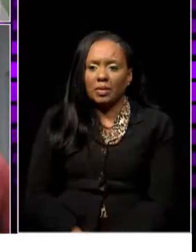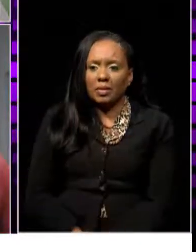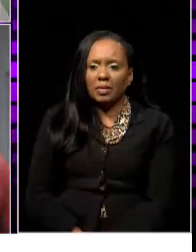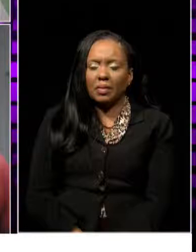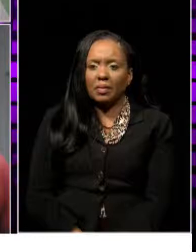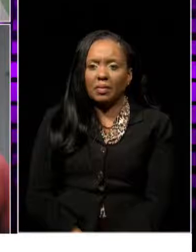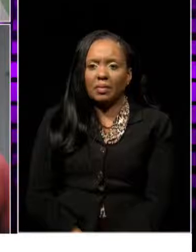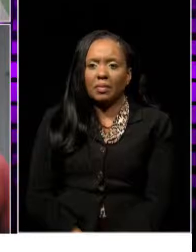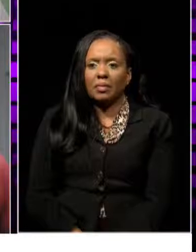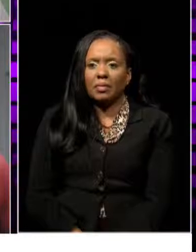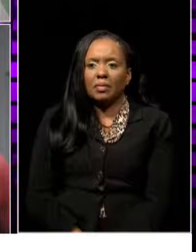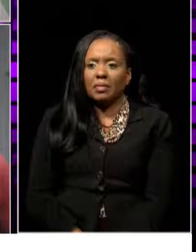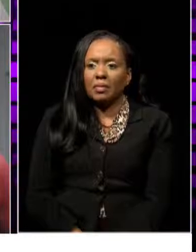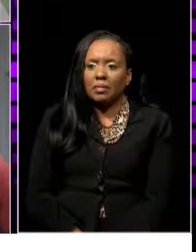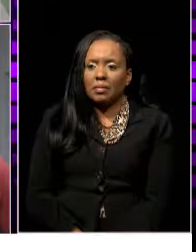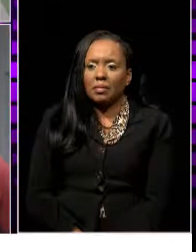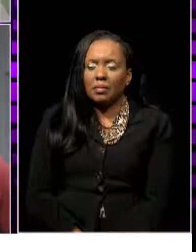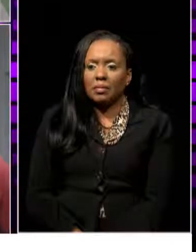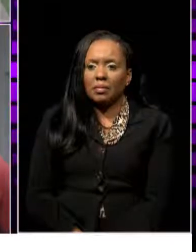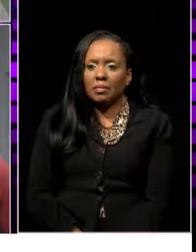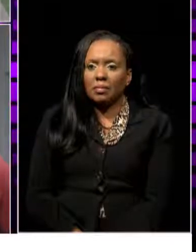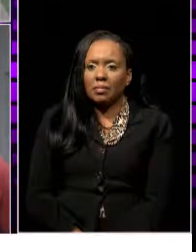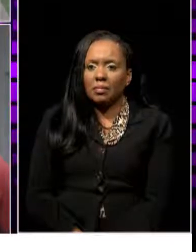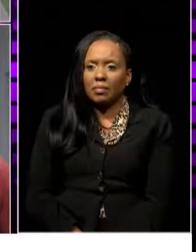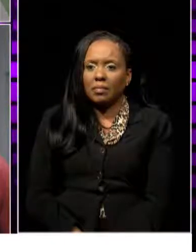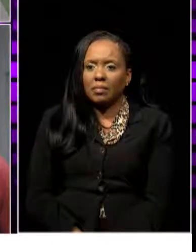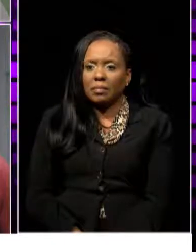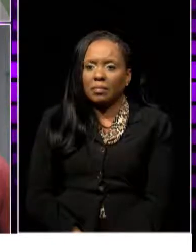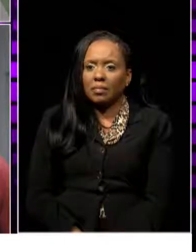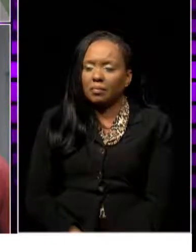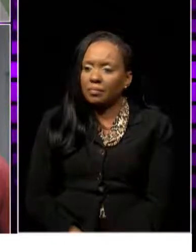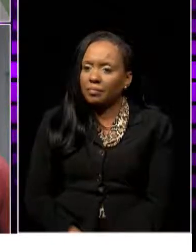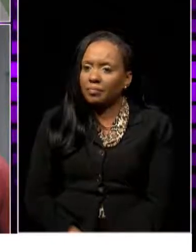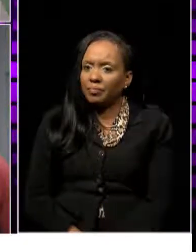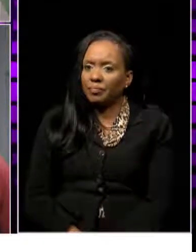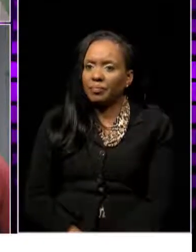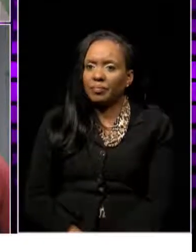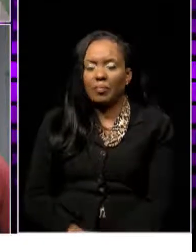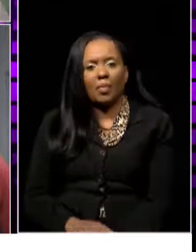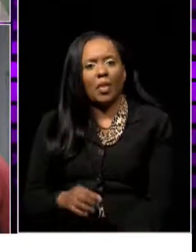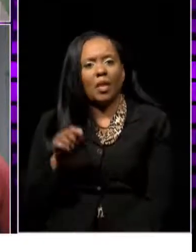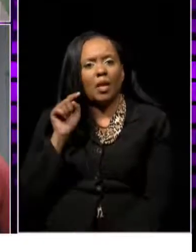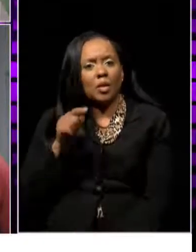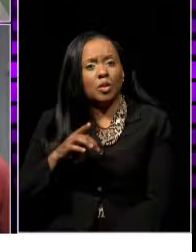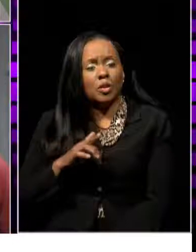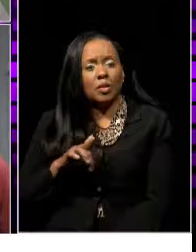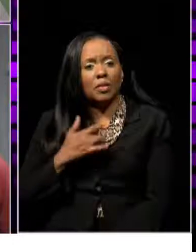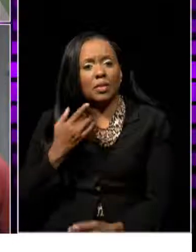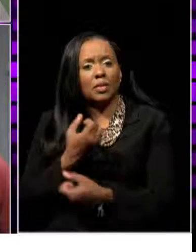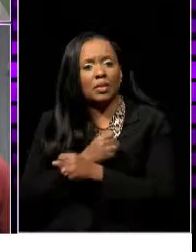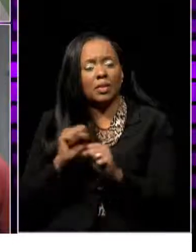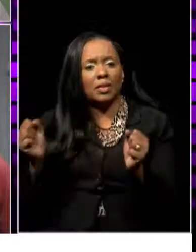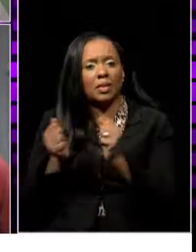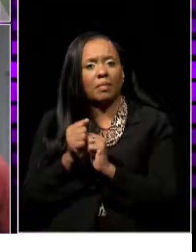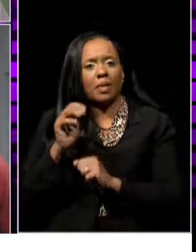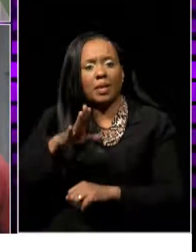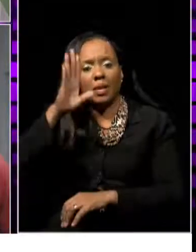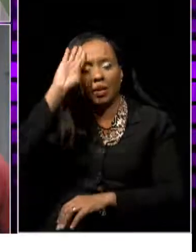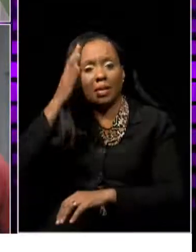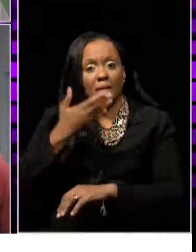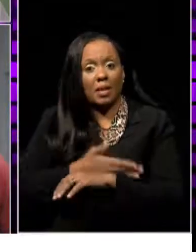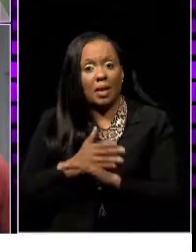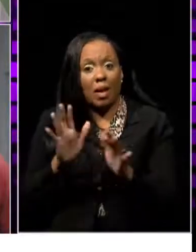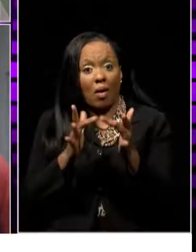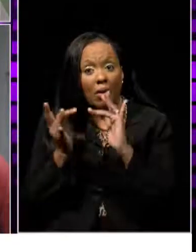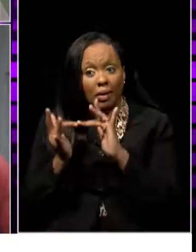Calendar, do you feel safe with your student now, your child? Do you feel safe with your child online now, hearing the measures that are put in